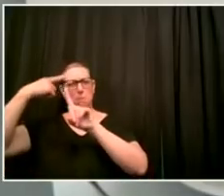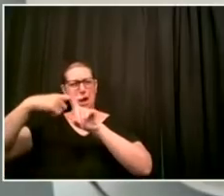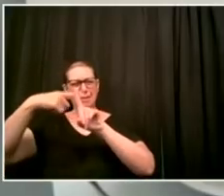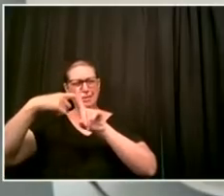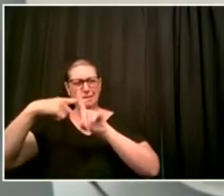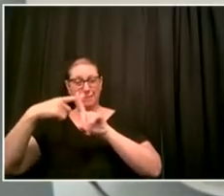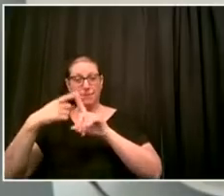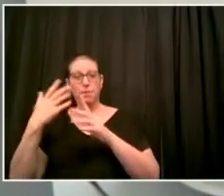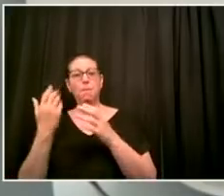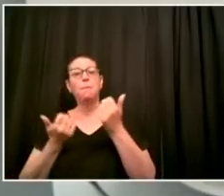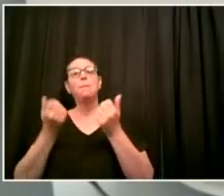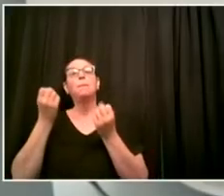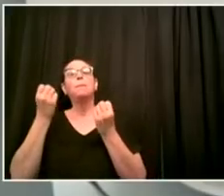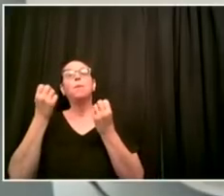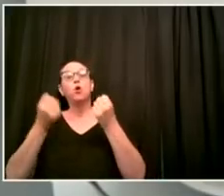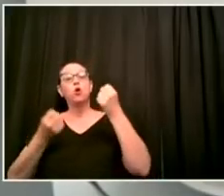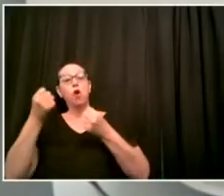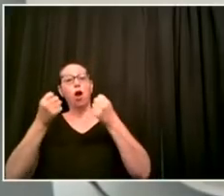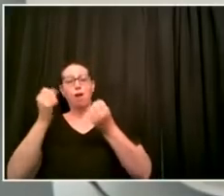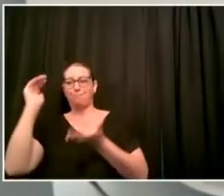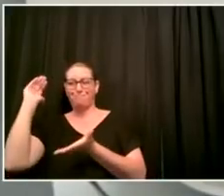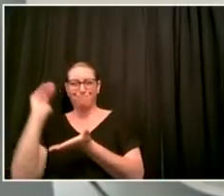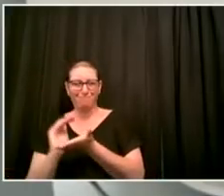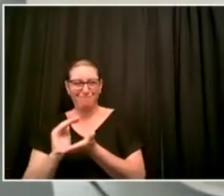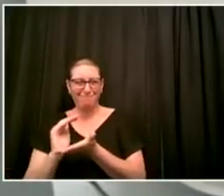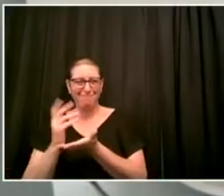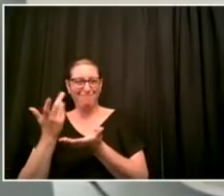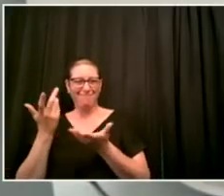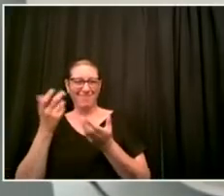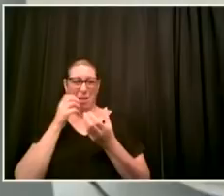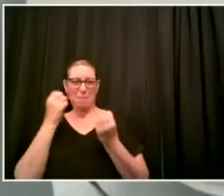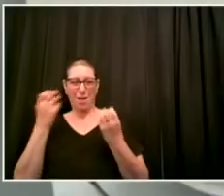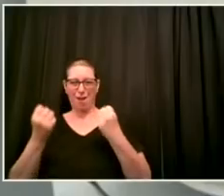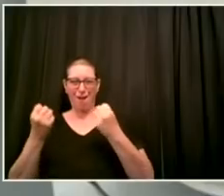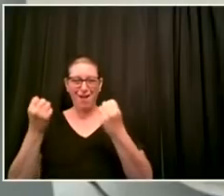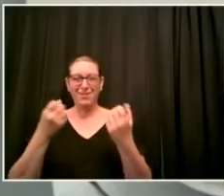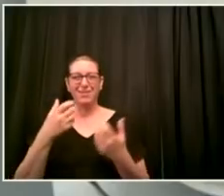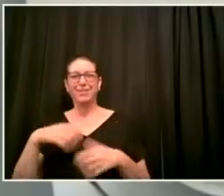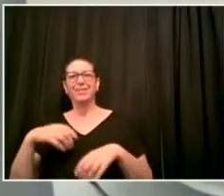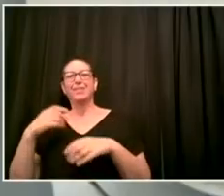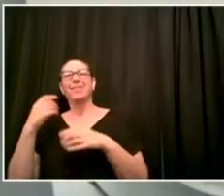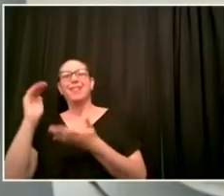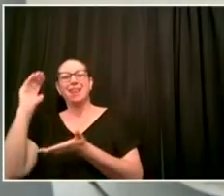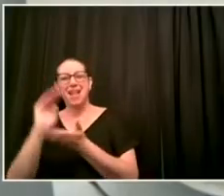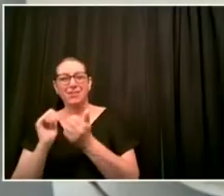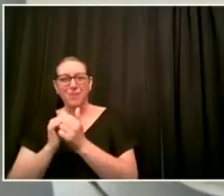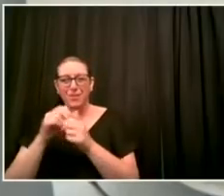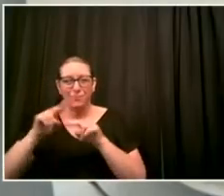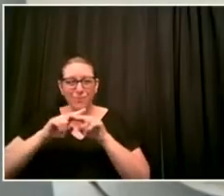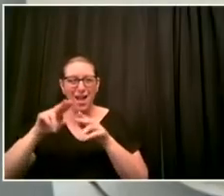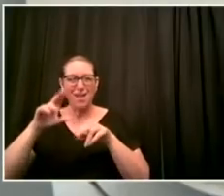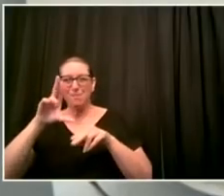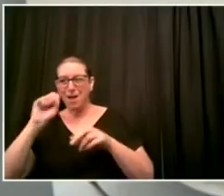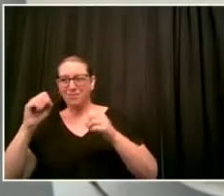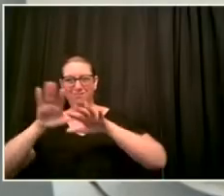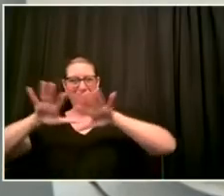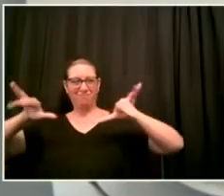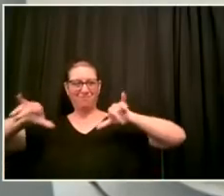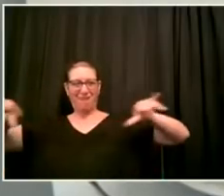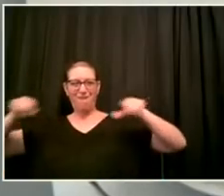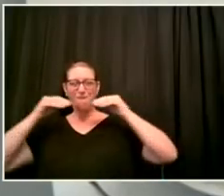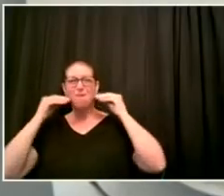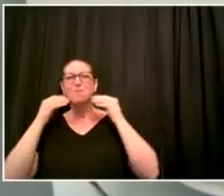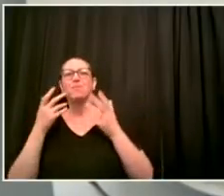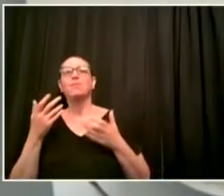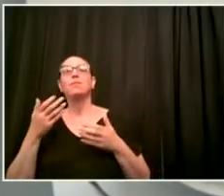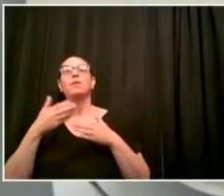and other violent crimes are down. But by all question, the major reason is that people still are